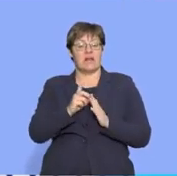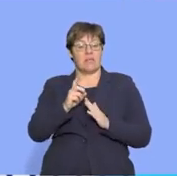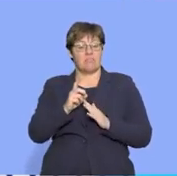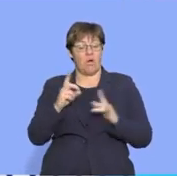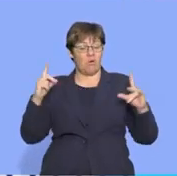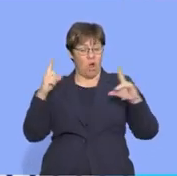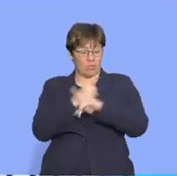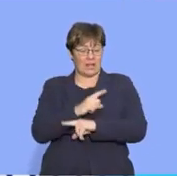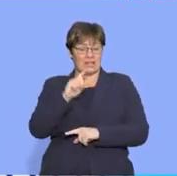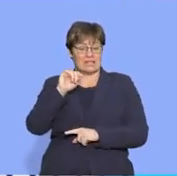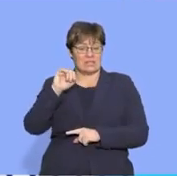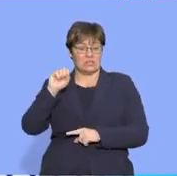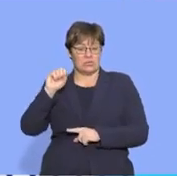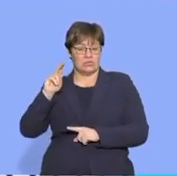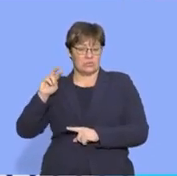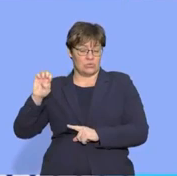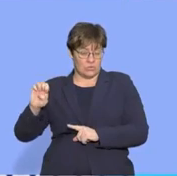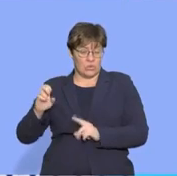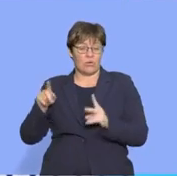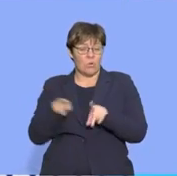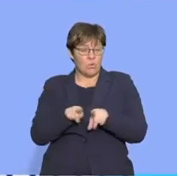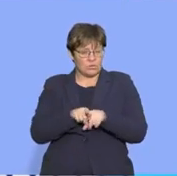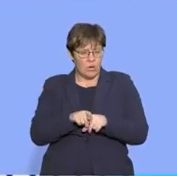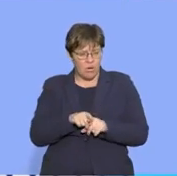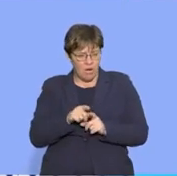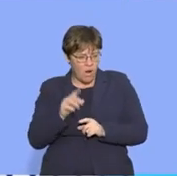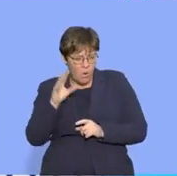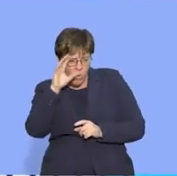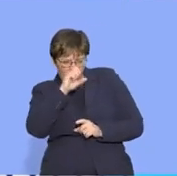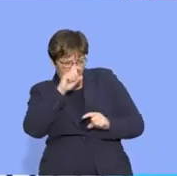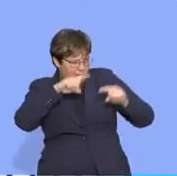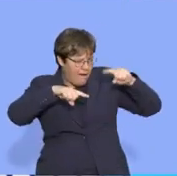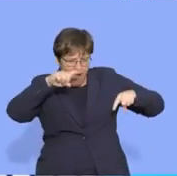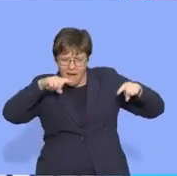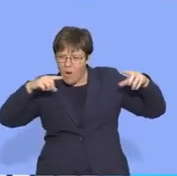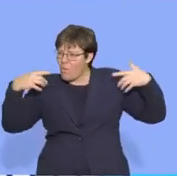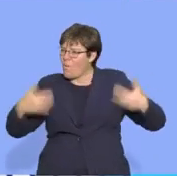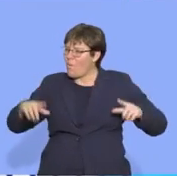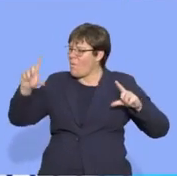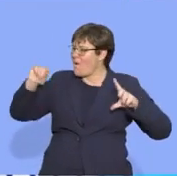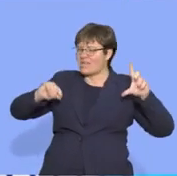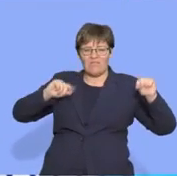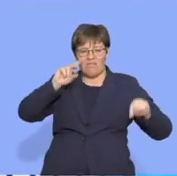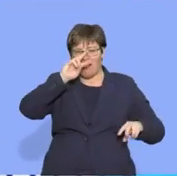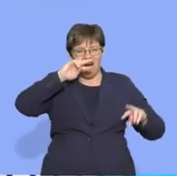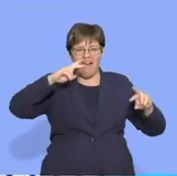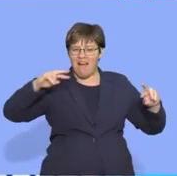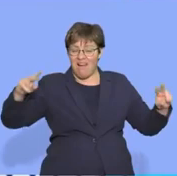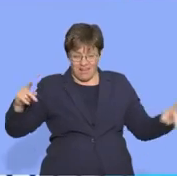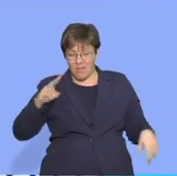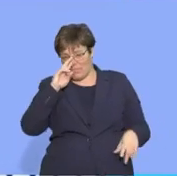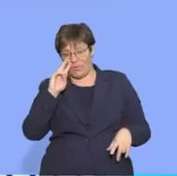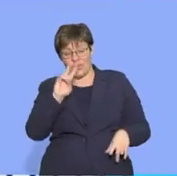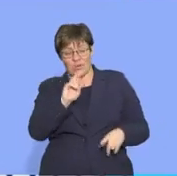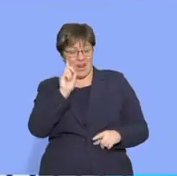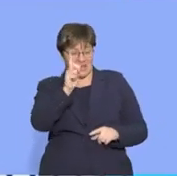they developed complex tissues inside them, and they became a weird and wonderful array of living things, and we're